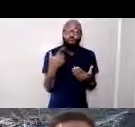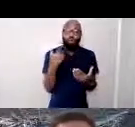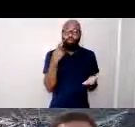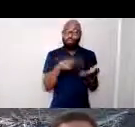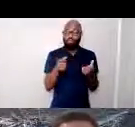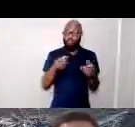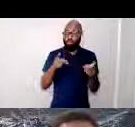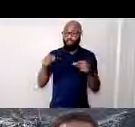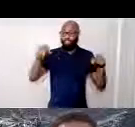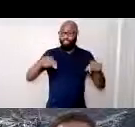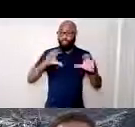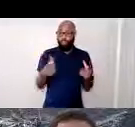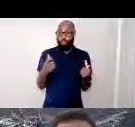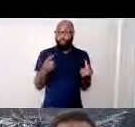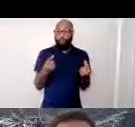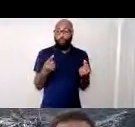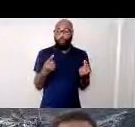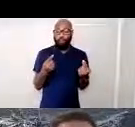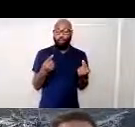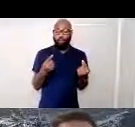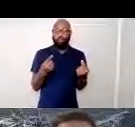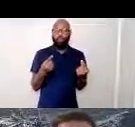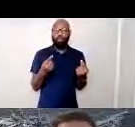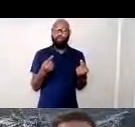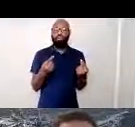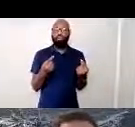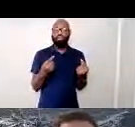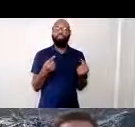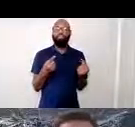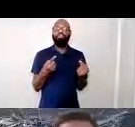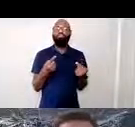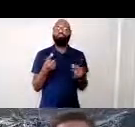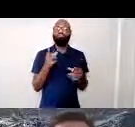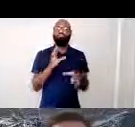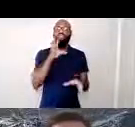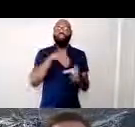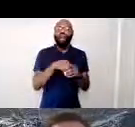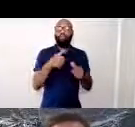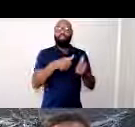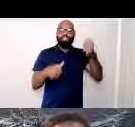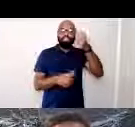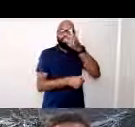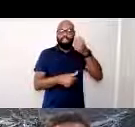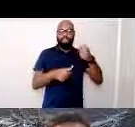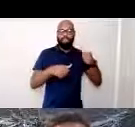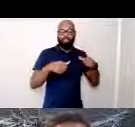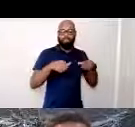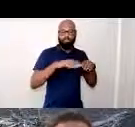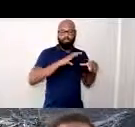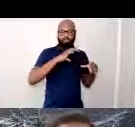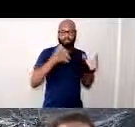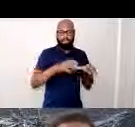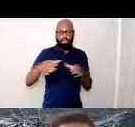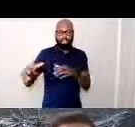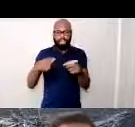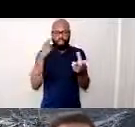kind of start to fill a couple of subcommittees that you see listed there. And then, we